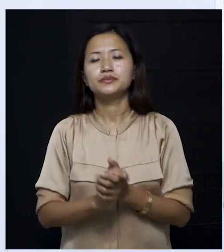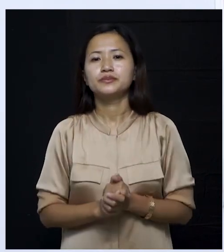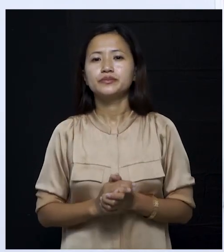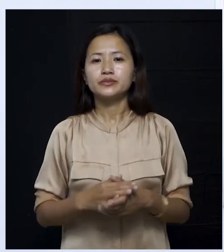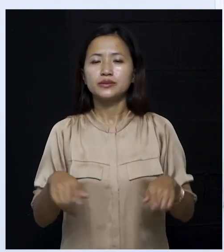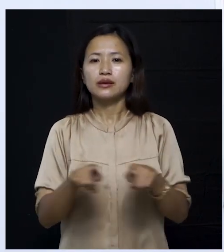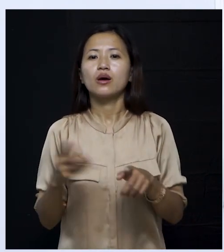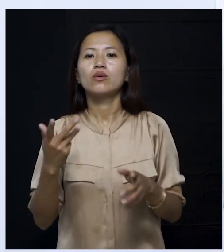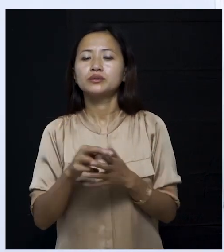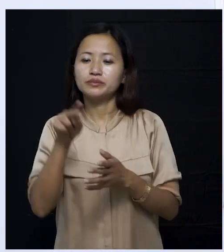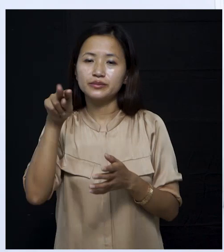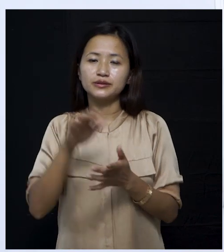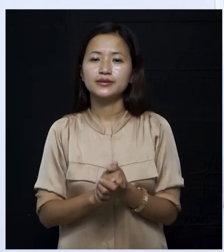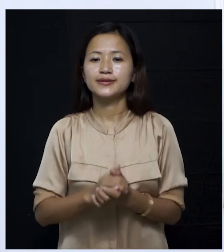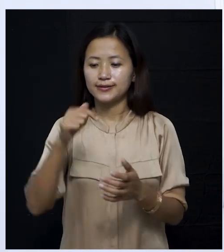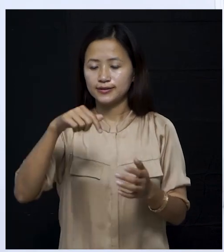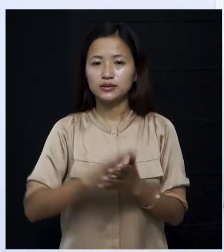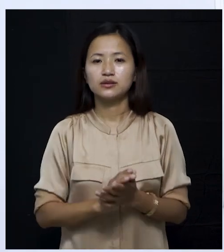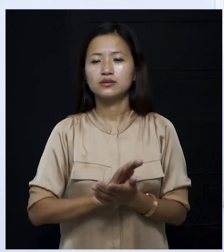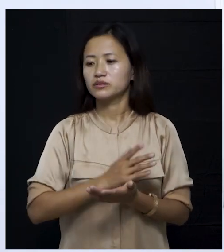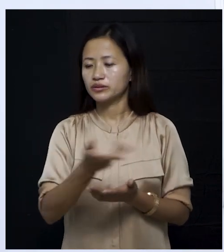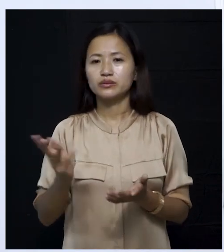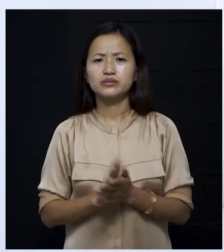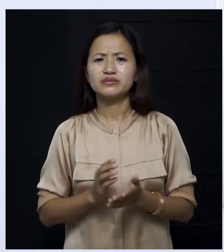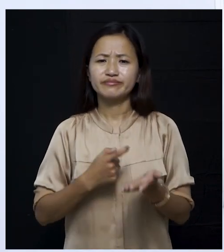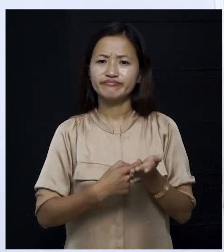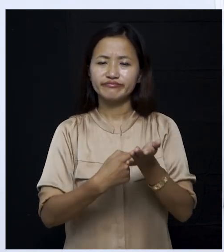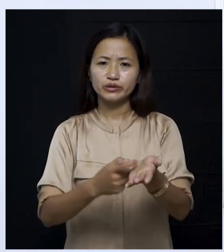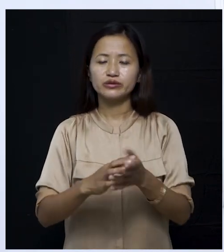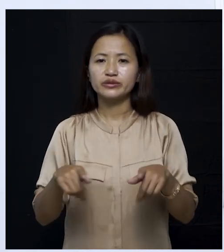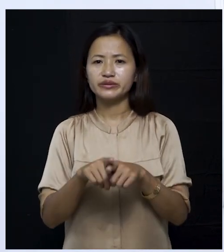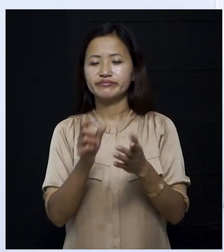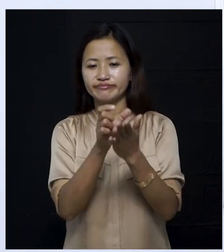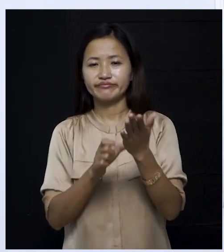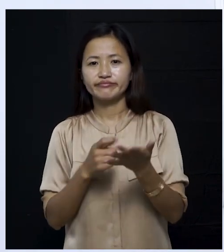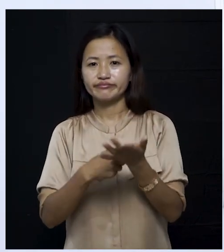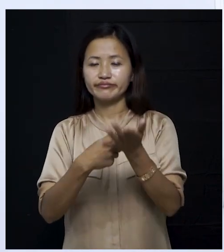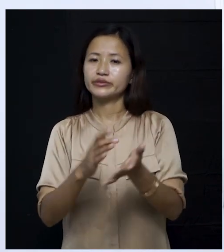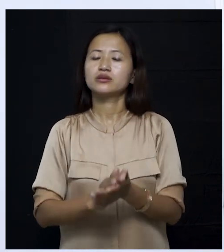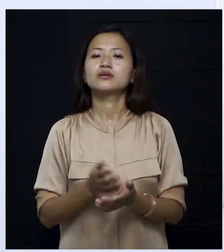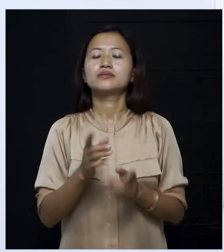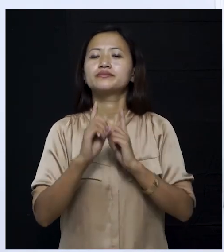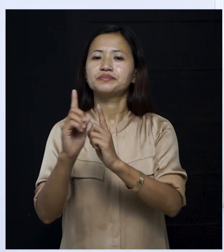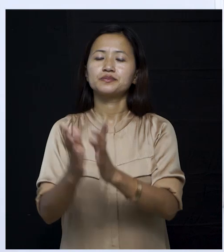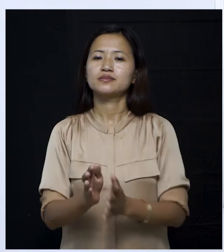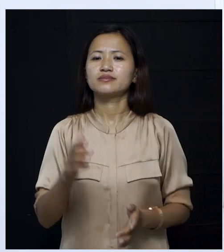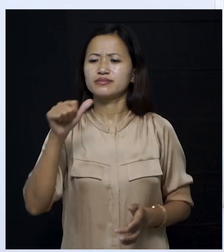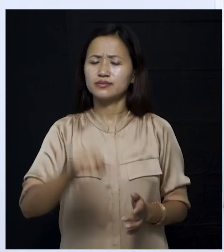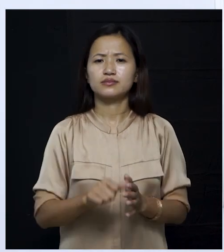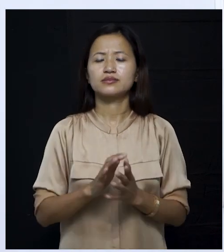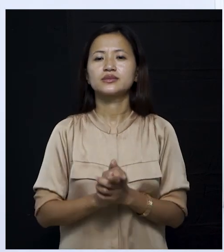informal, and what we meant here is there will not be any rules and regulation. Okay, they don't follow any rules